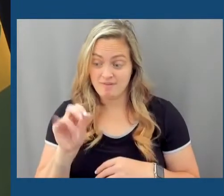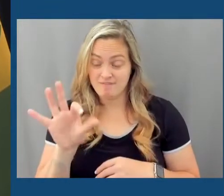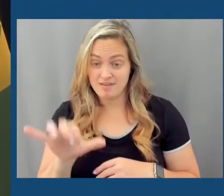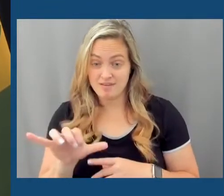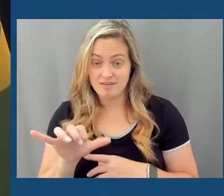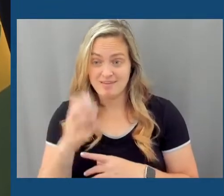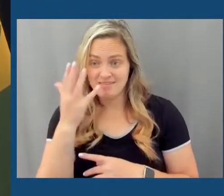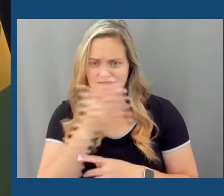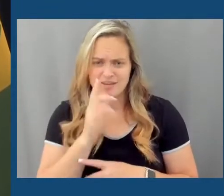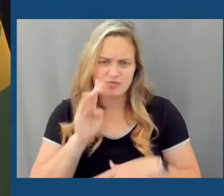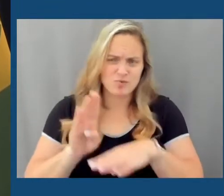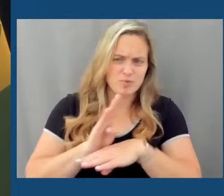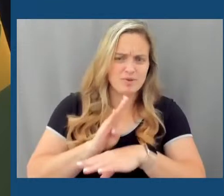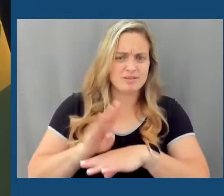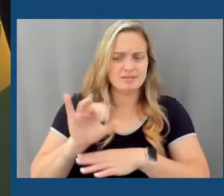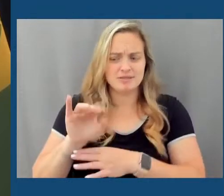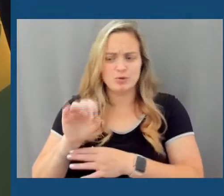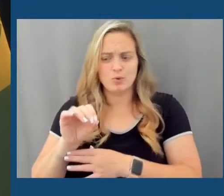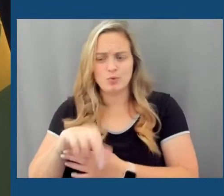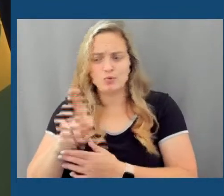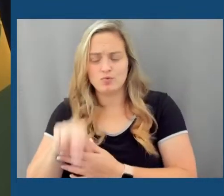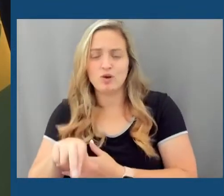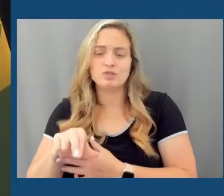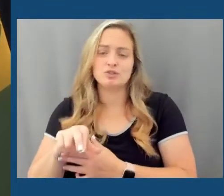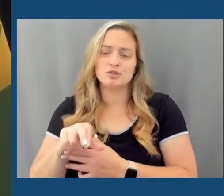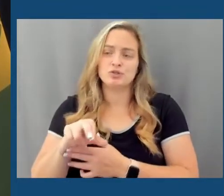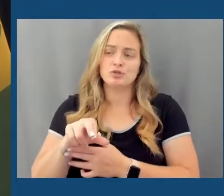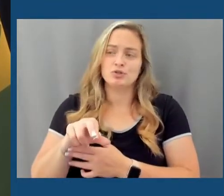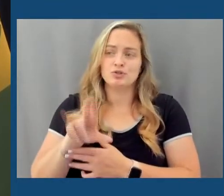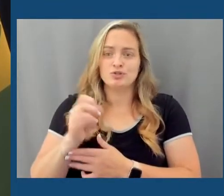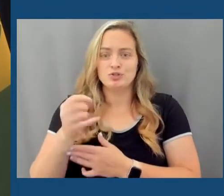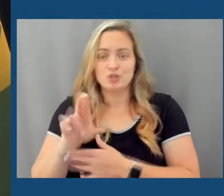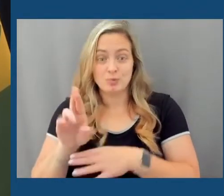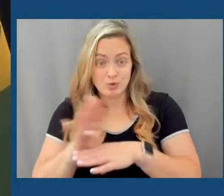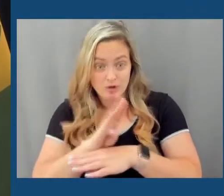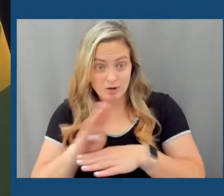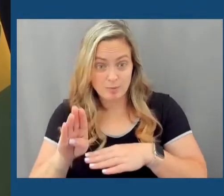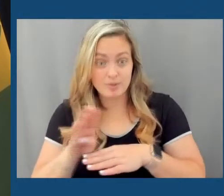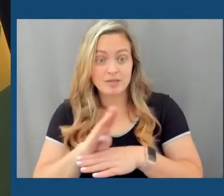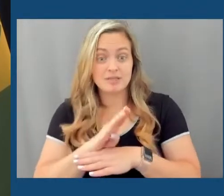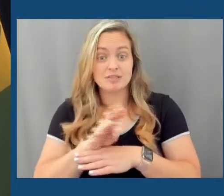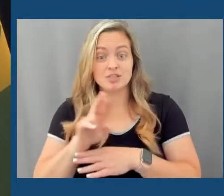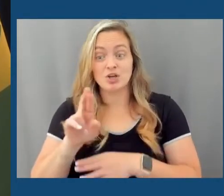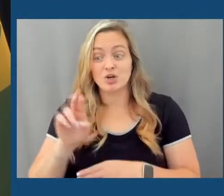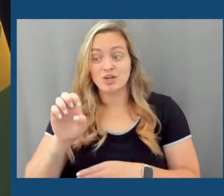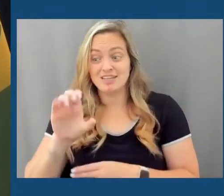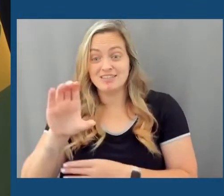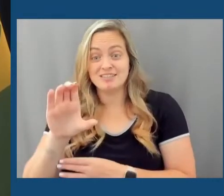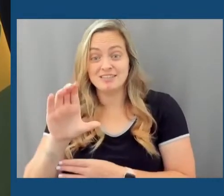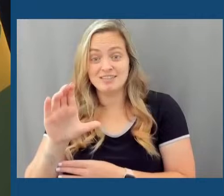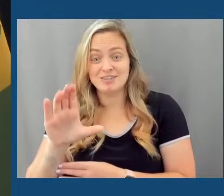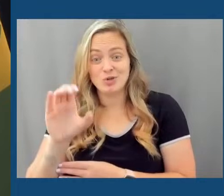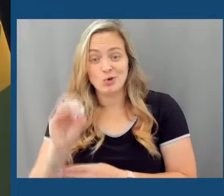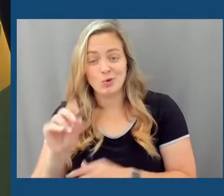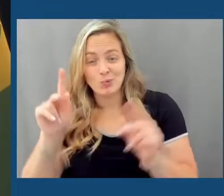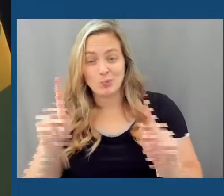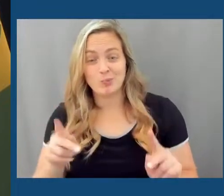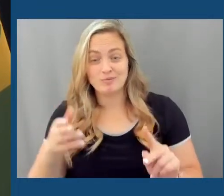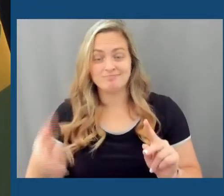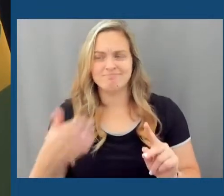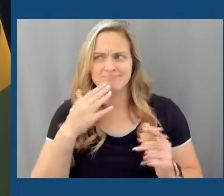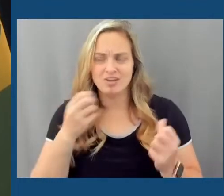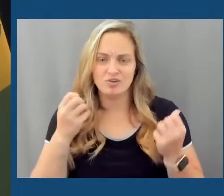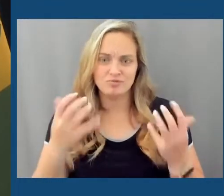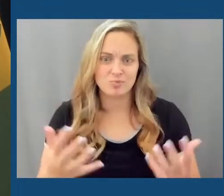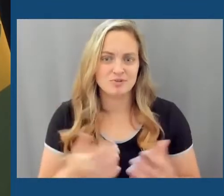face of business, the CEO of the Rochester Chamber of Commerce and the Finger Lakes REDC co-chair. Thank you for being a friend for so many years. And of course, you